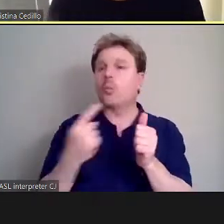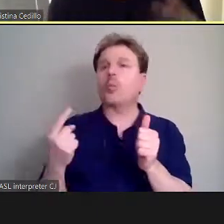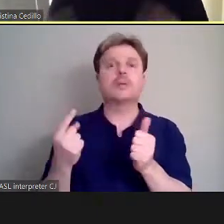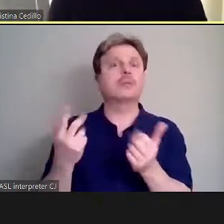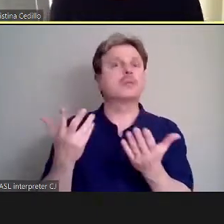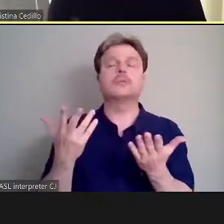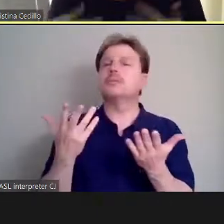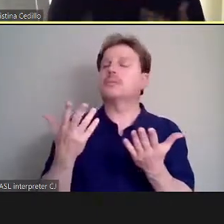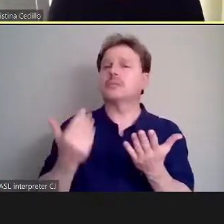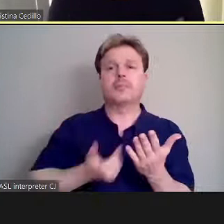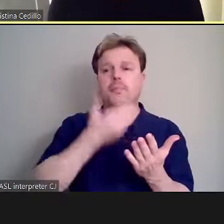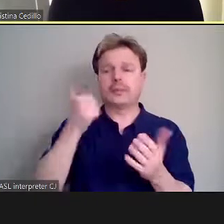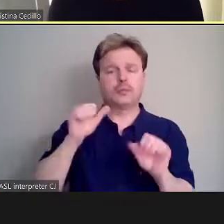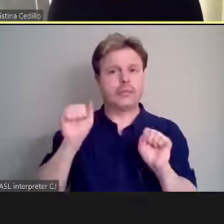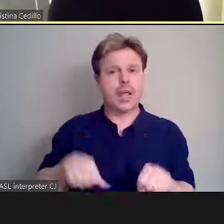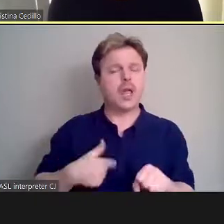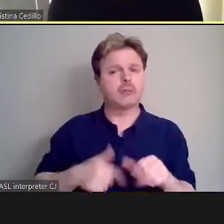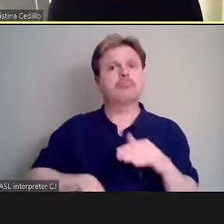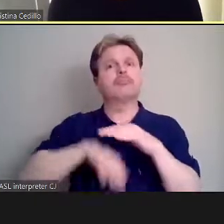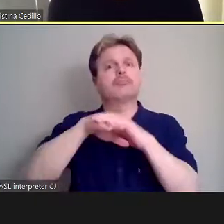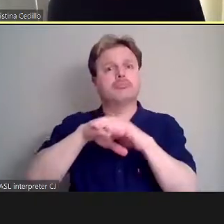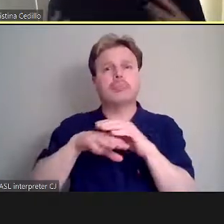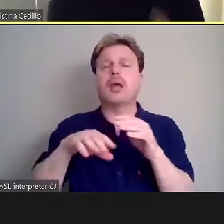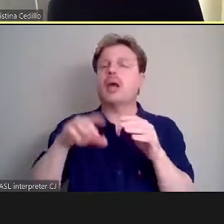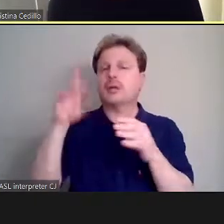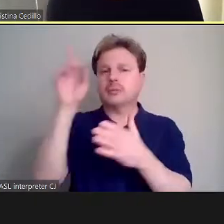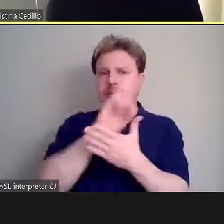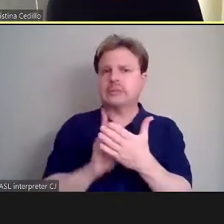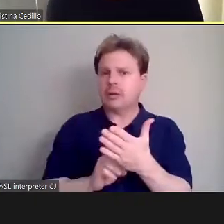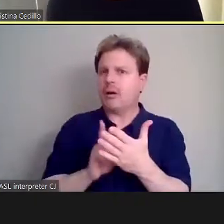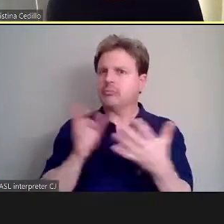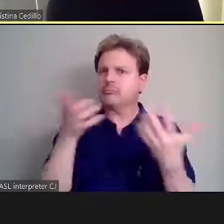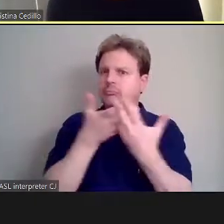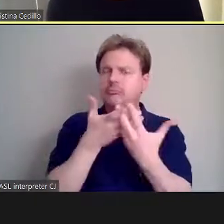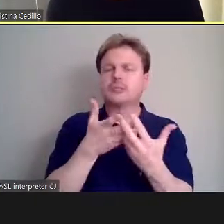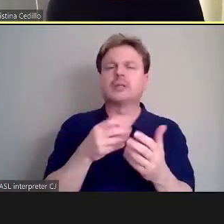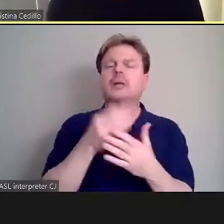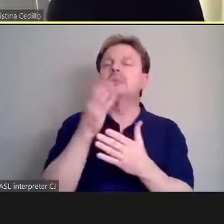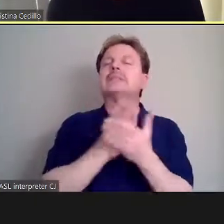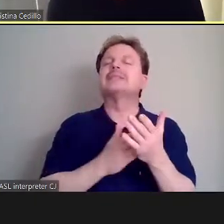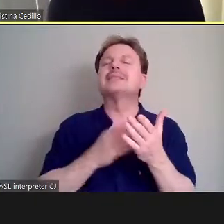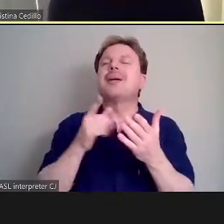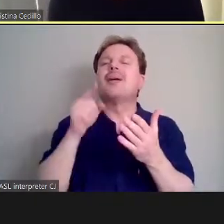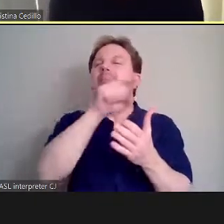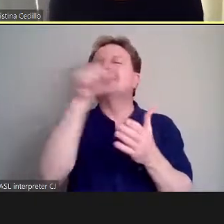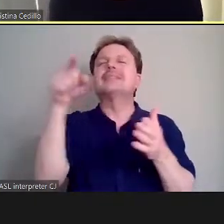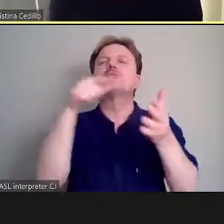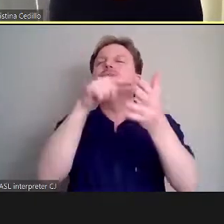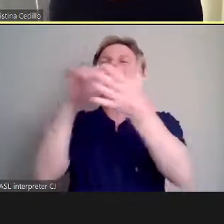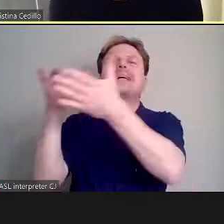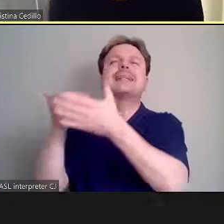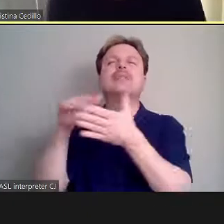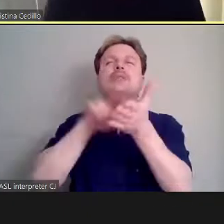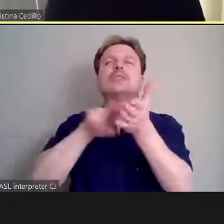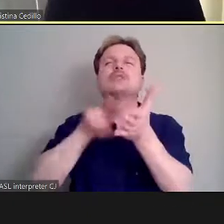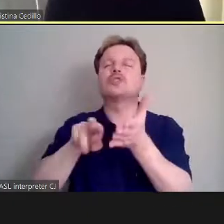such. But there are some literature out there that still works off of